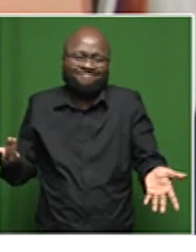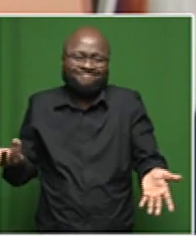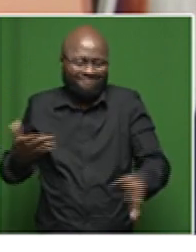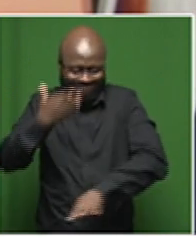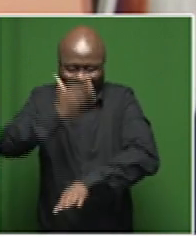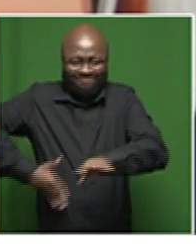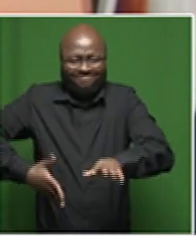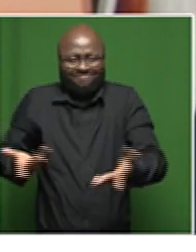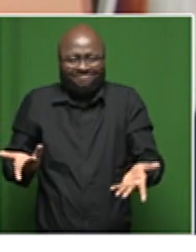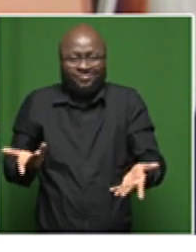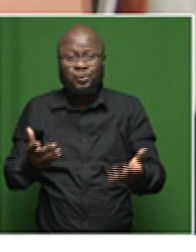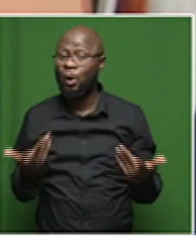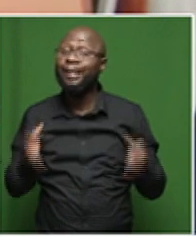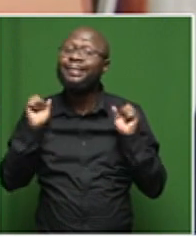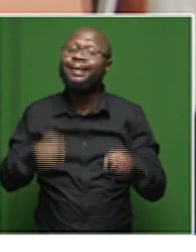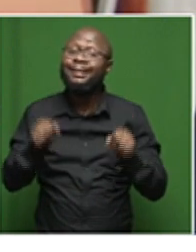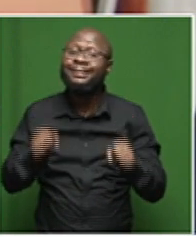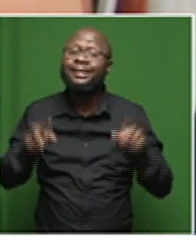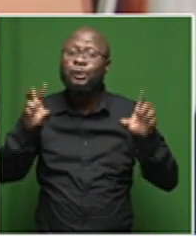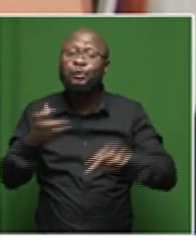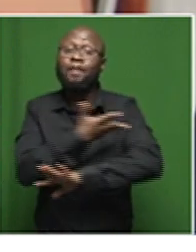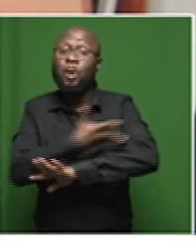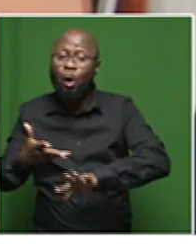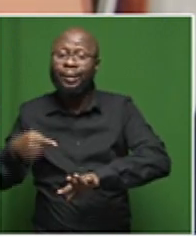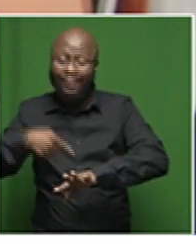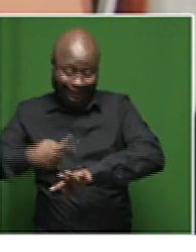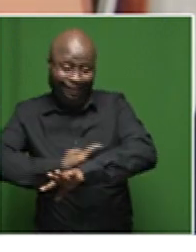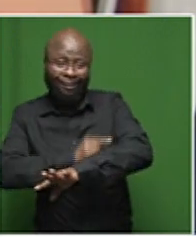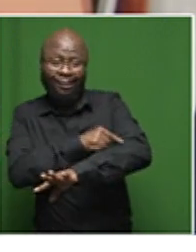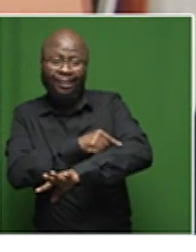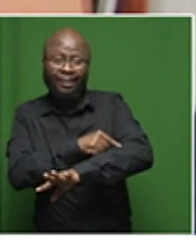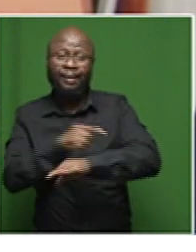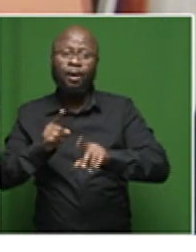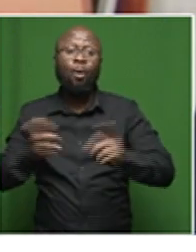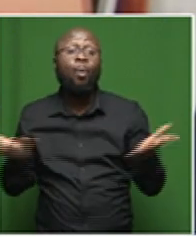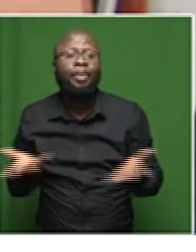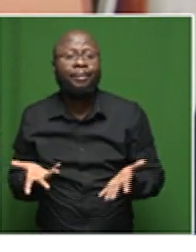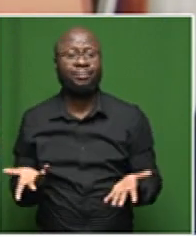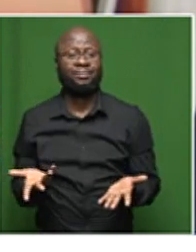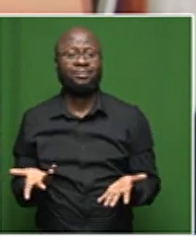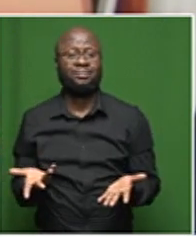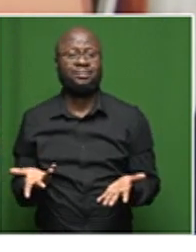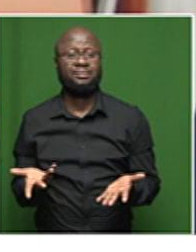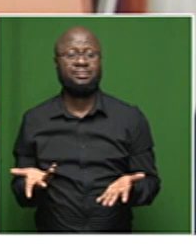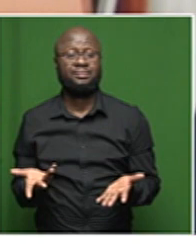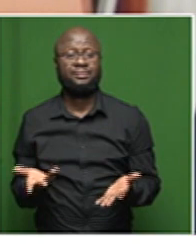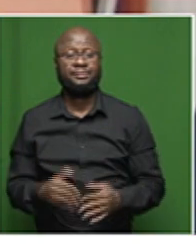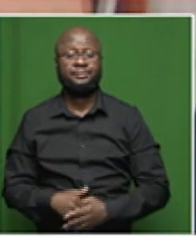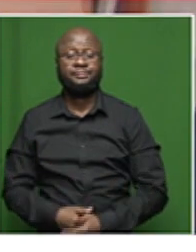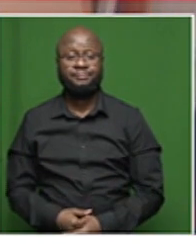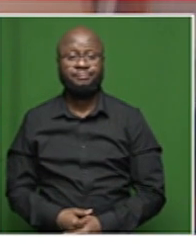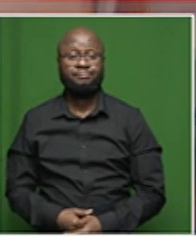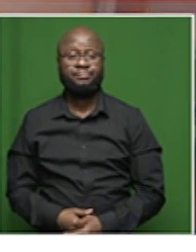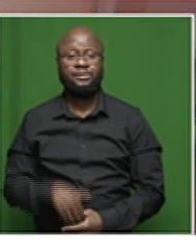disease. It's just a question of where the blood vessel showed up best. Mm. You know, so that's the main thing. Mm. So can you